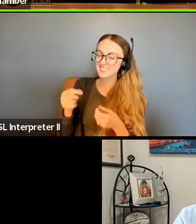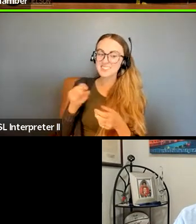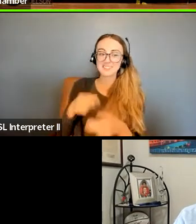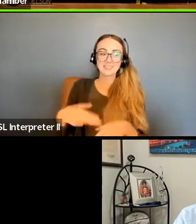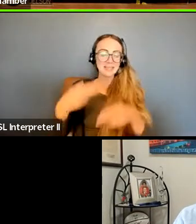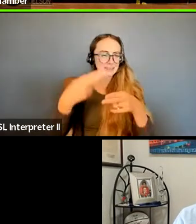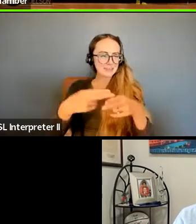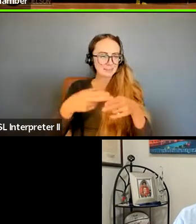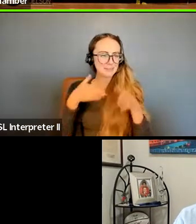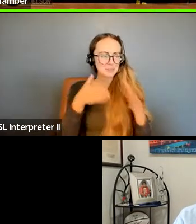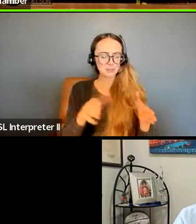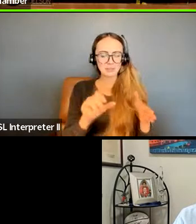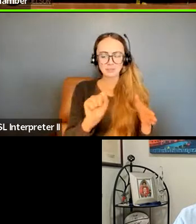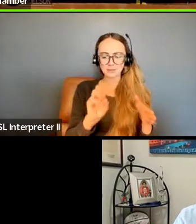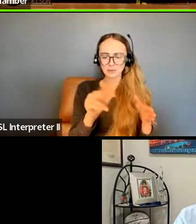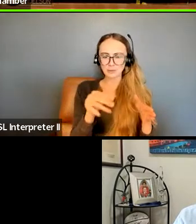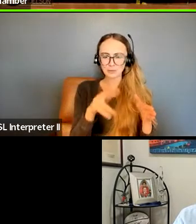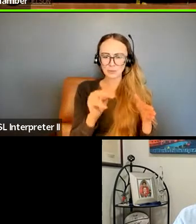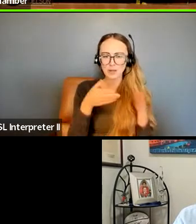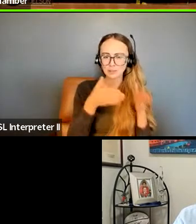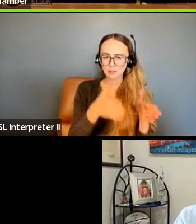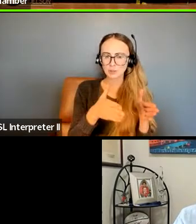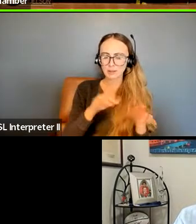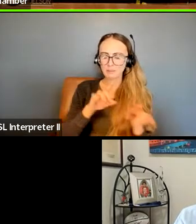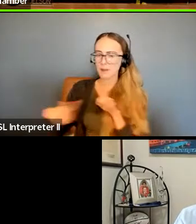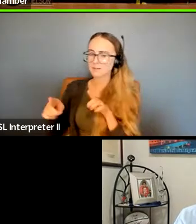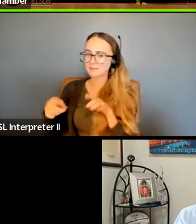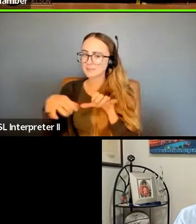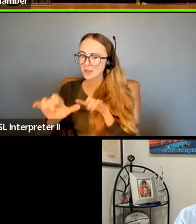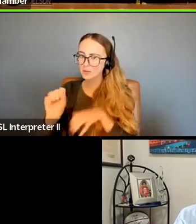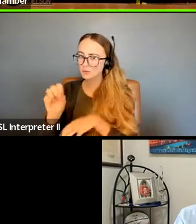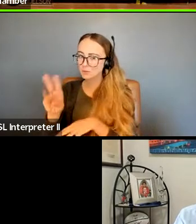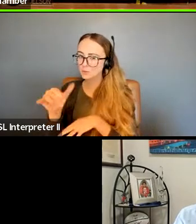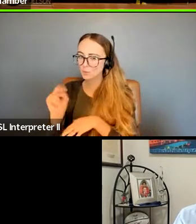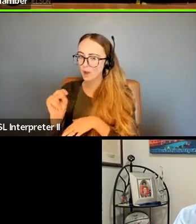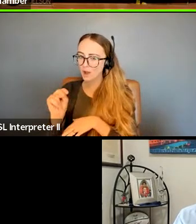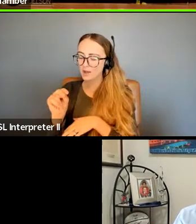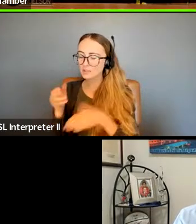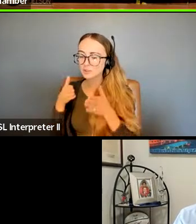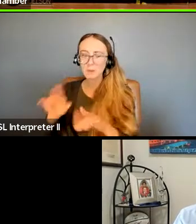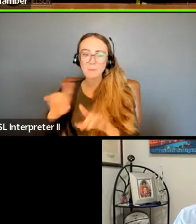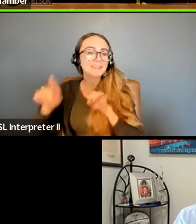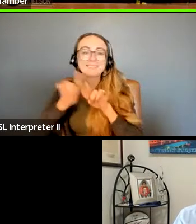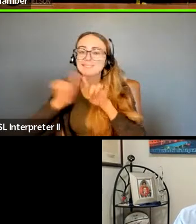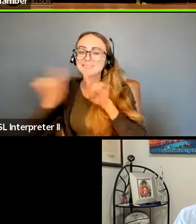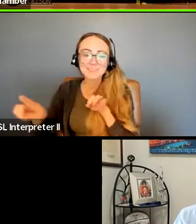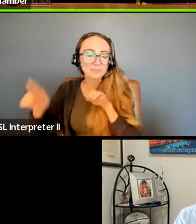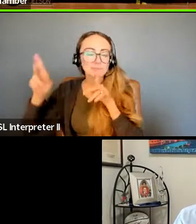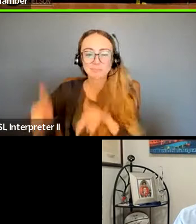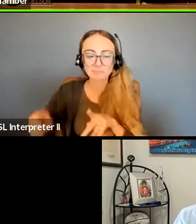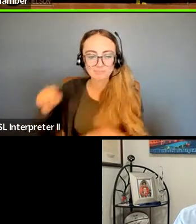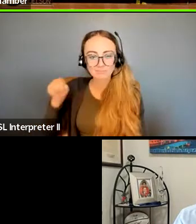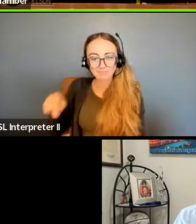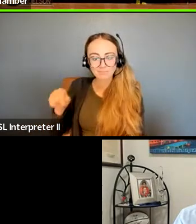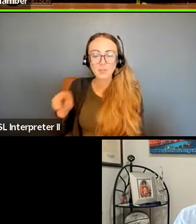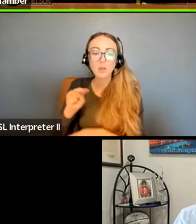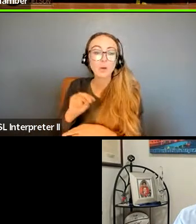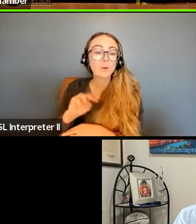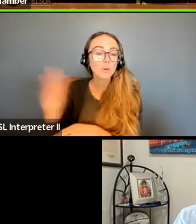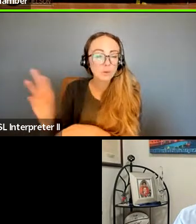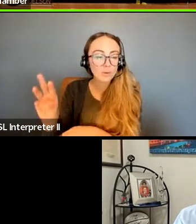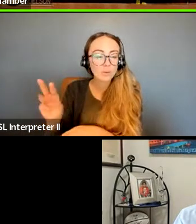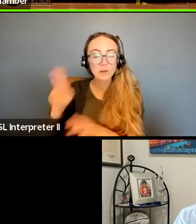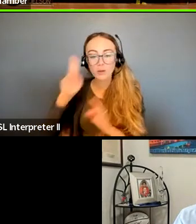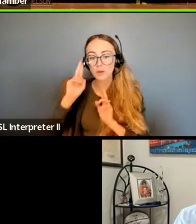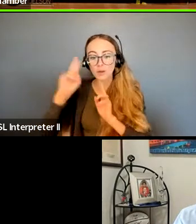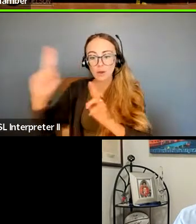Street, but actually after a different swan. This bill would officially designate Swan Street Northwest in honor of